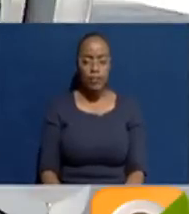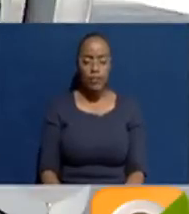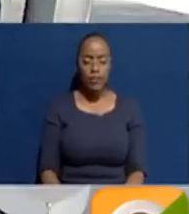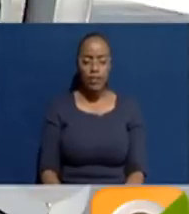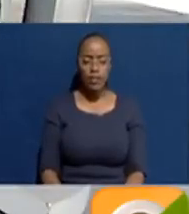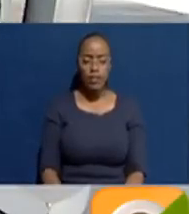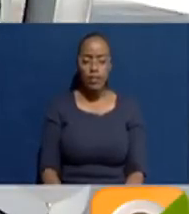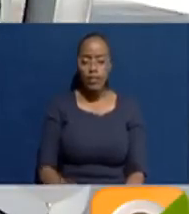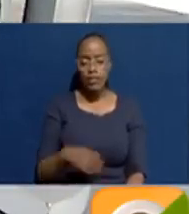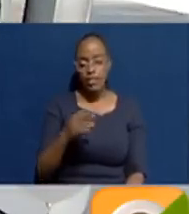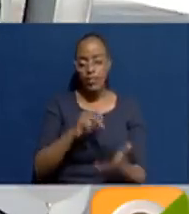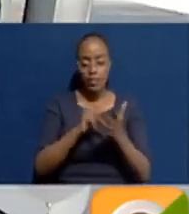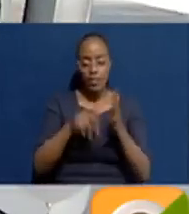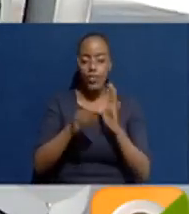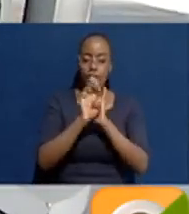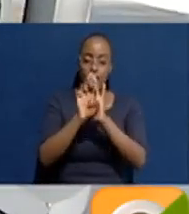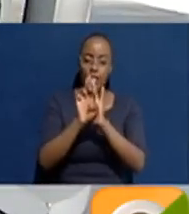And Sam, let me give a different example.